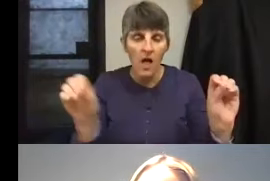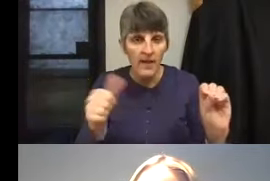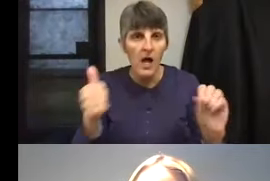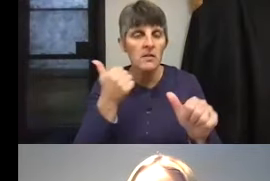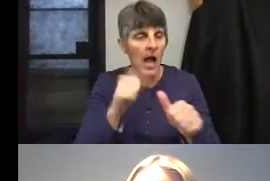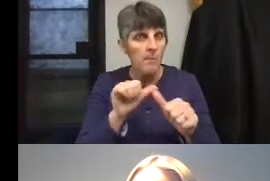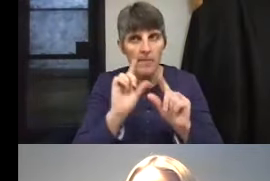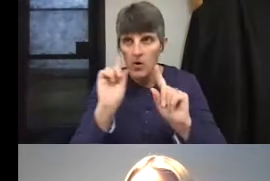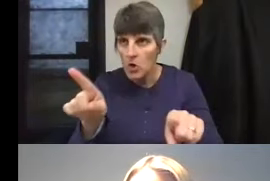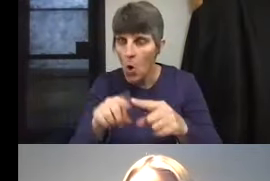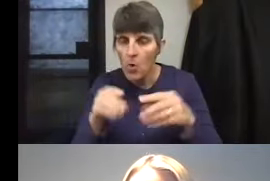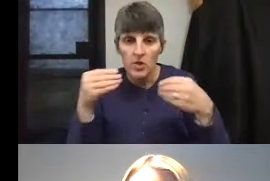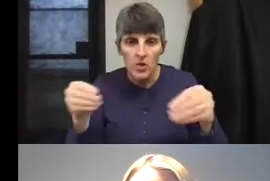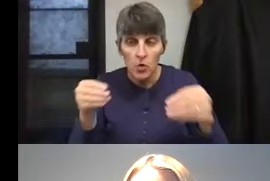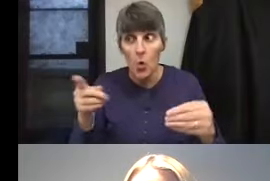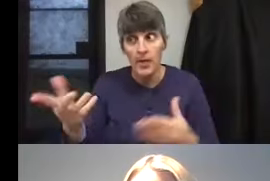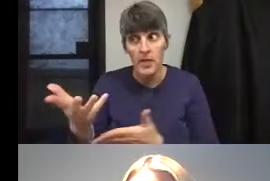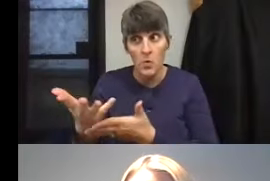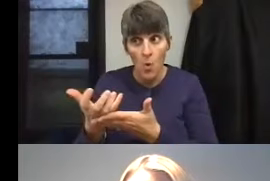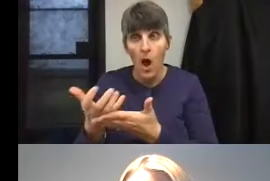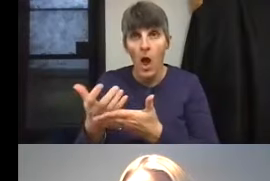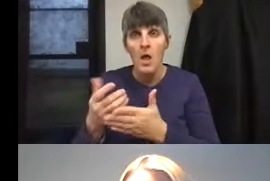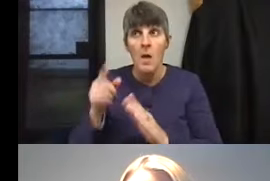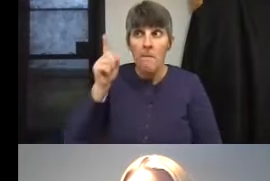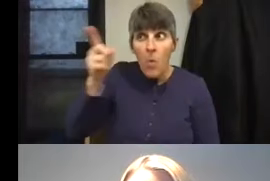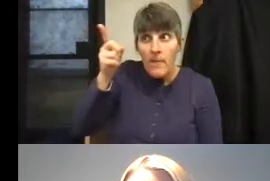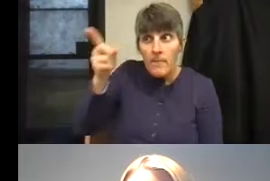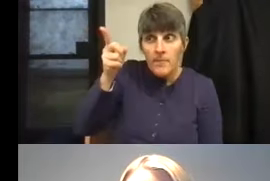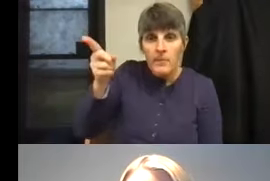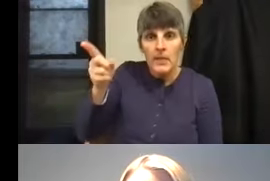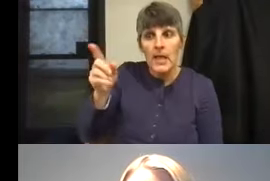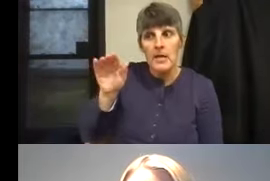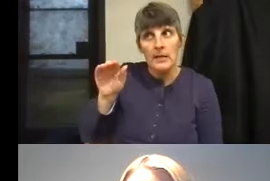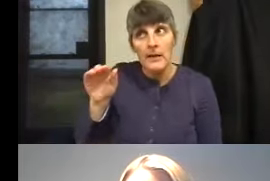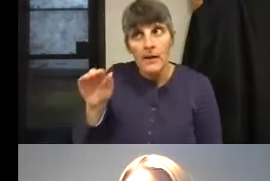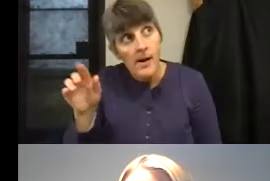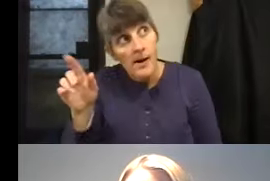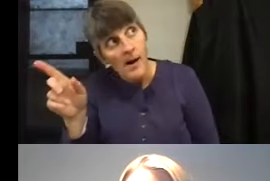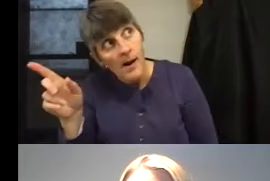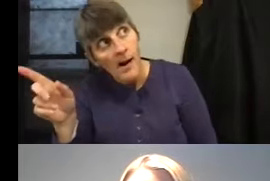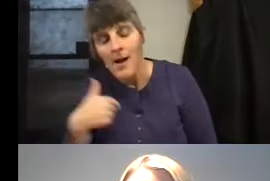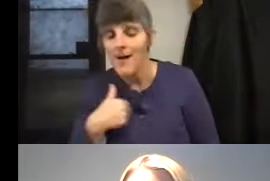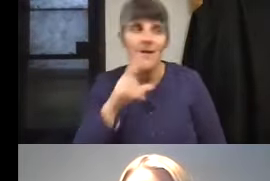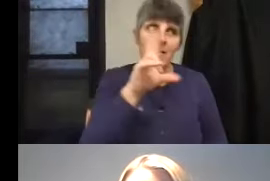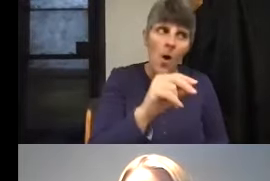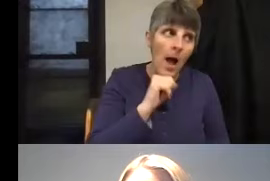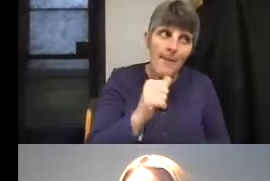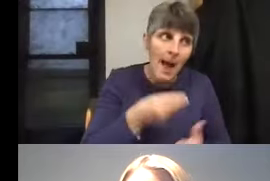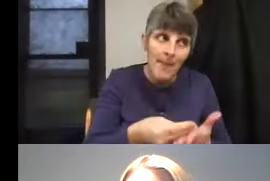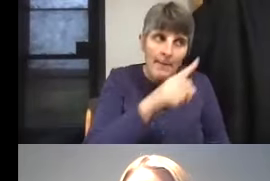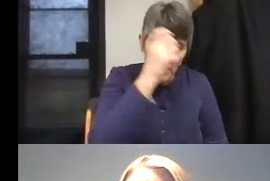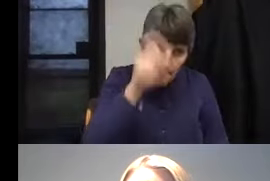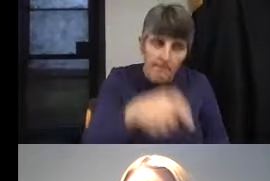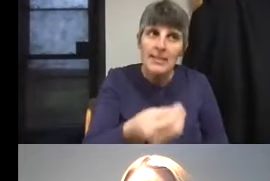to the store and he was wanting it, pointing towards it, like leaning towards it. And I was like, no, I'm not getting this because you need to